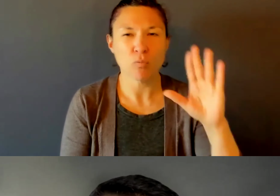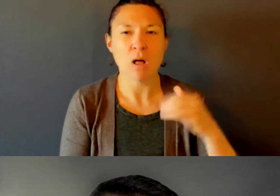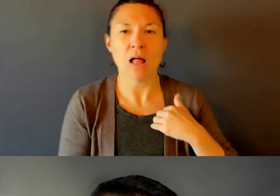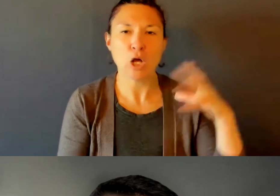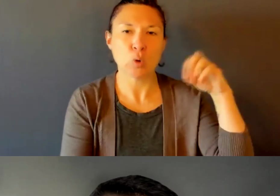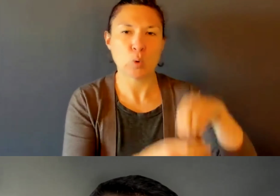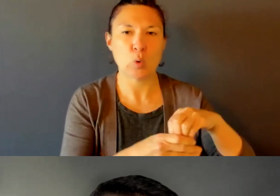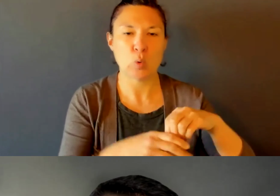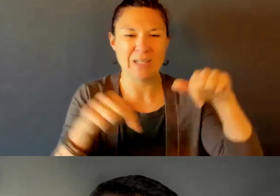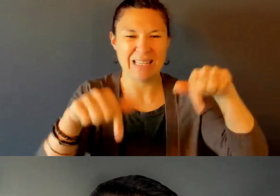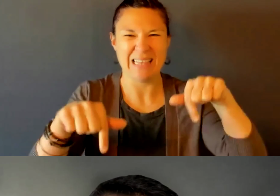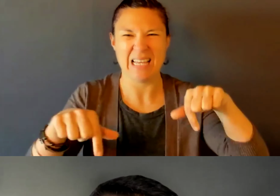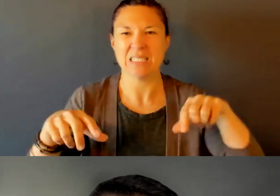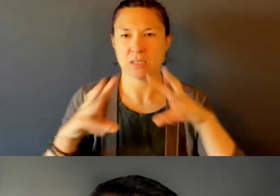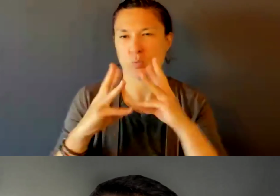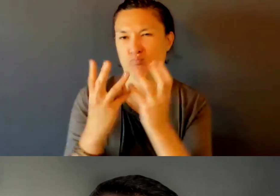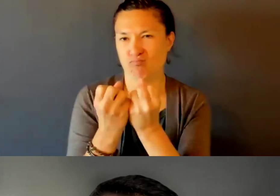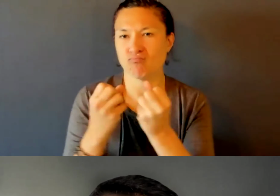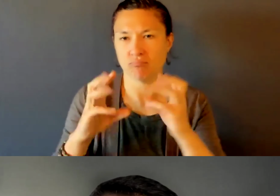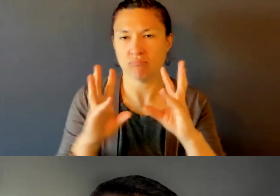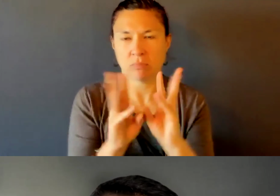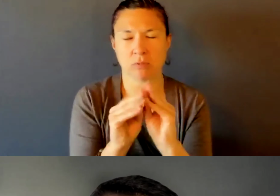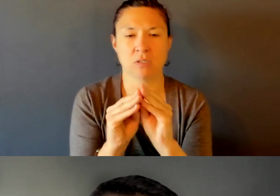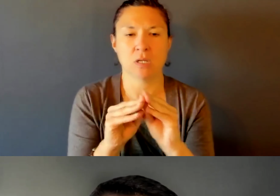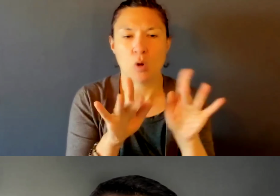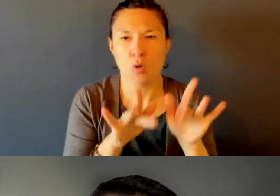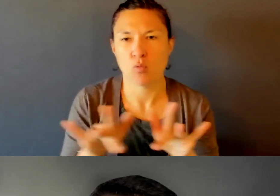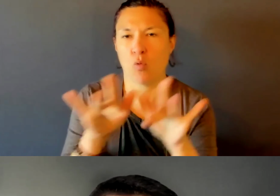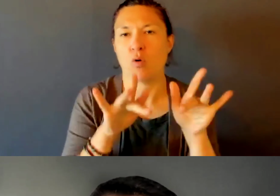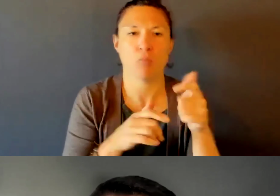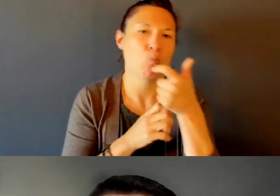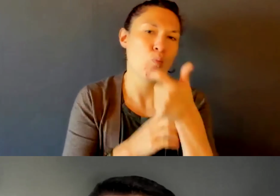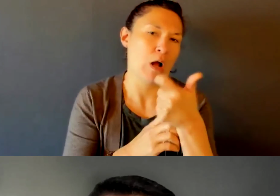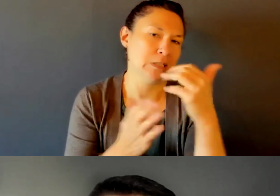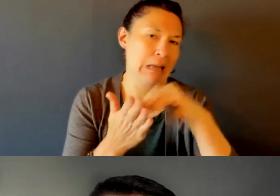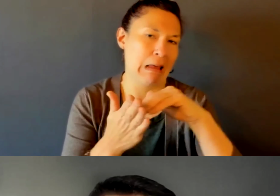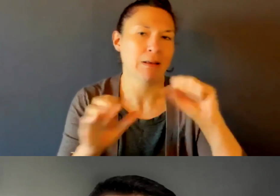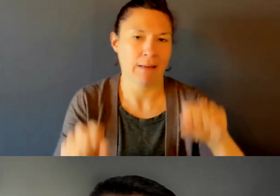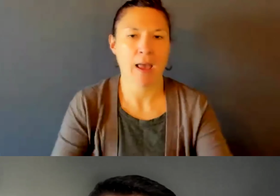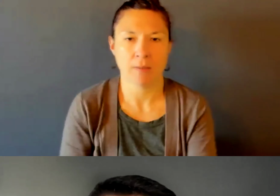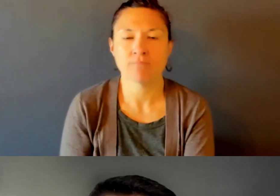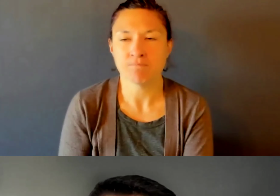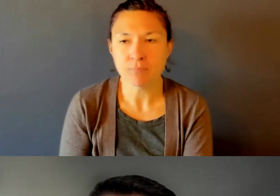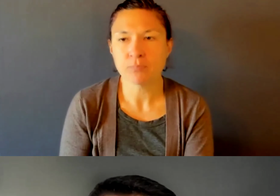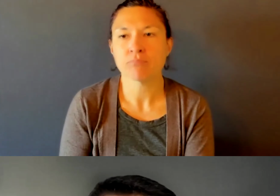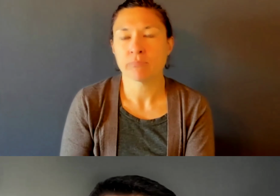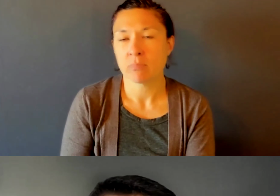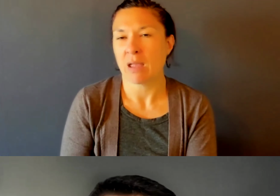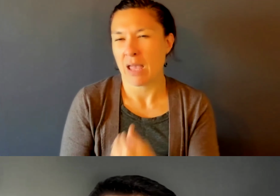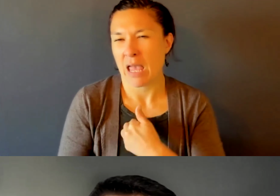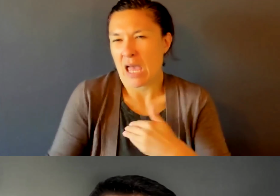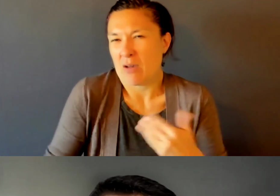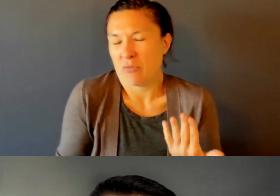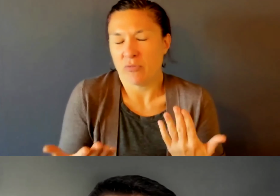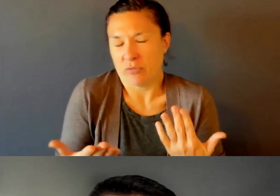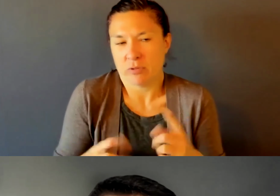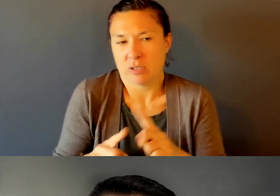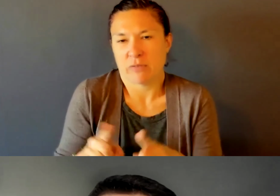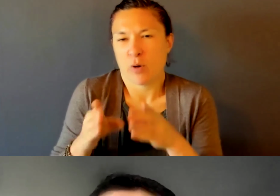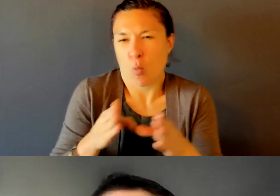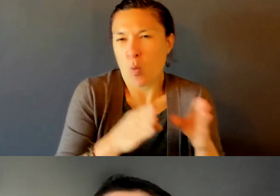of this session so that you can go back to that as well. So you'll have multiple ways that you can get back to the information that we've talked